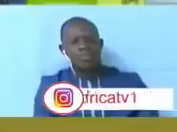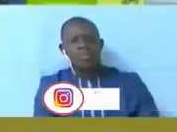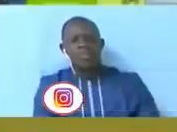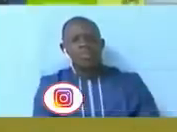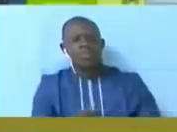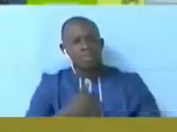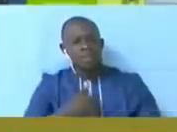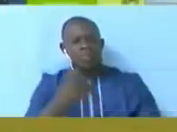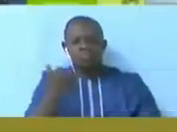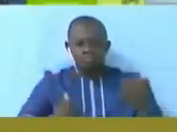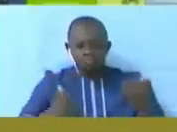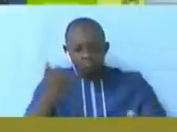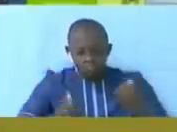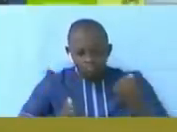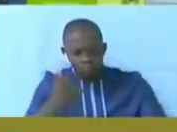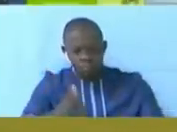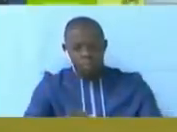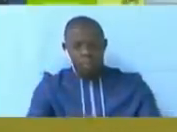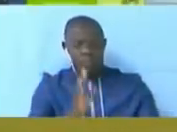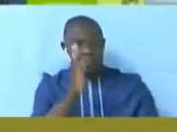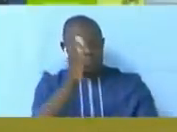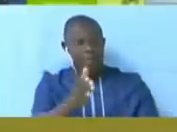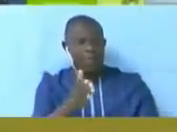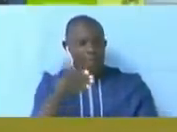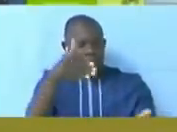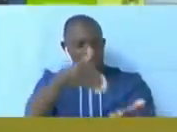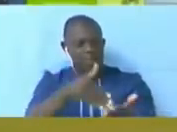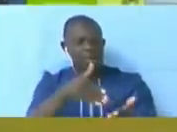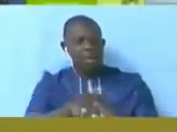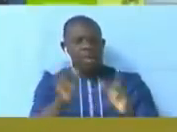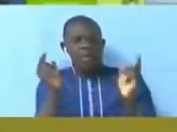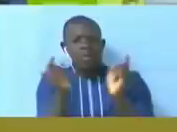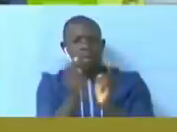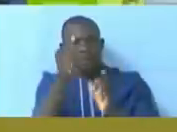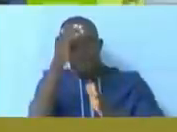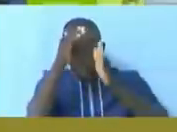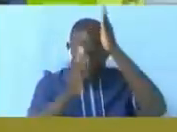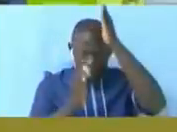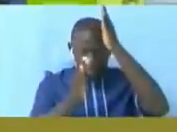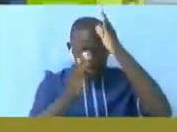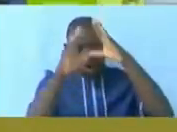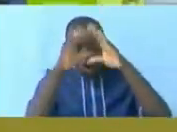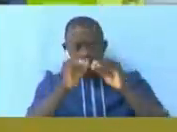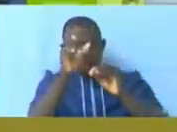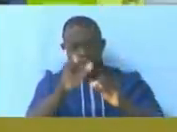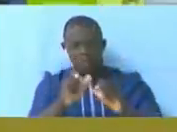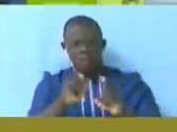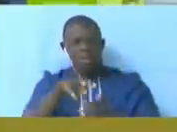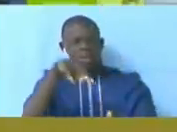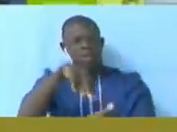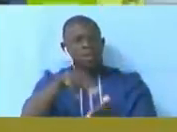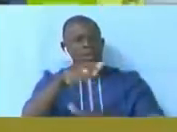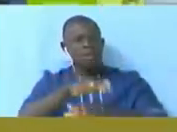straight in and I found a military officer standing on the